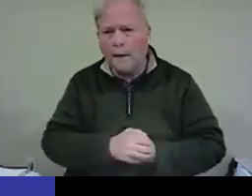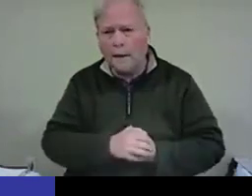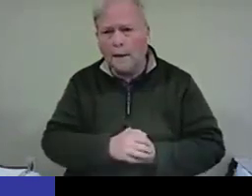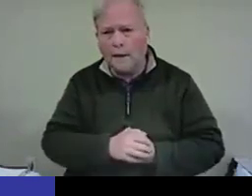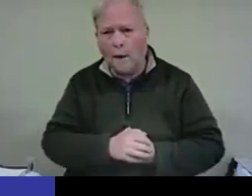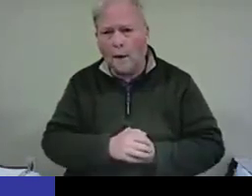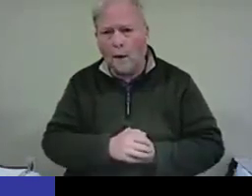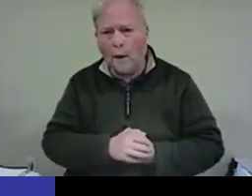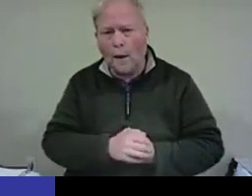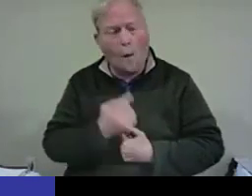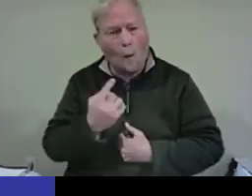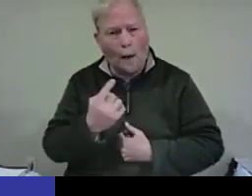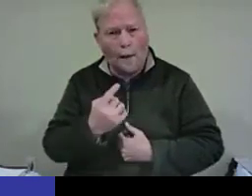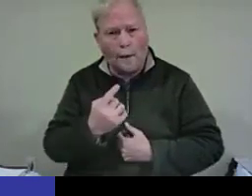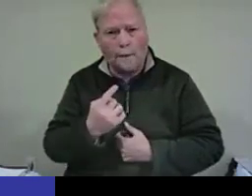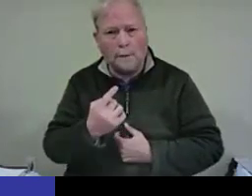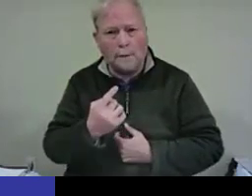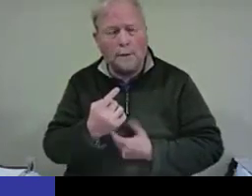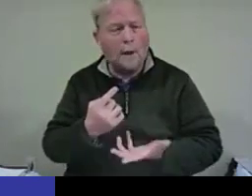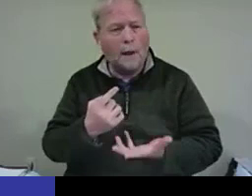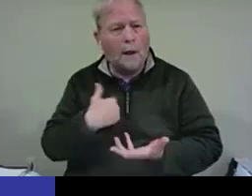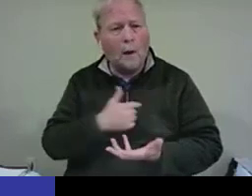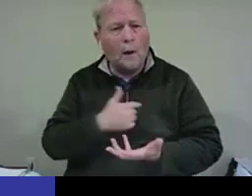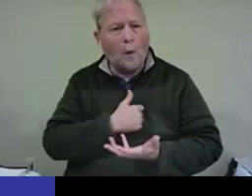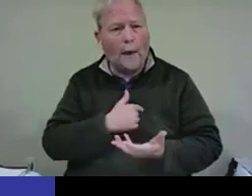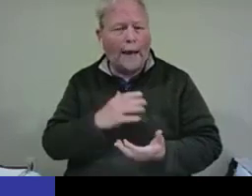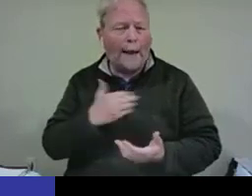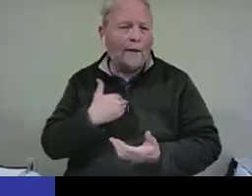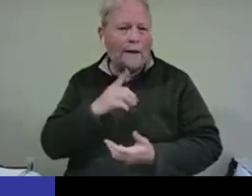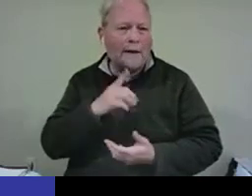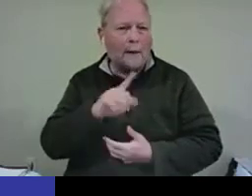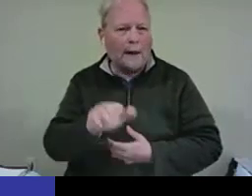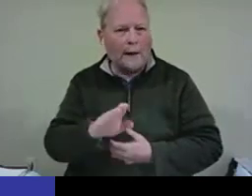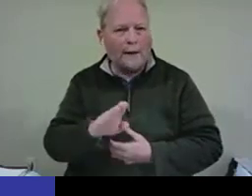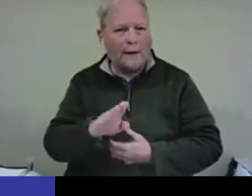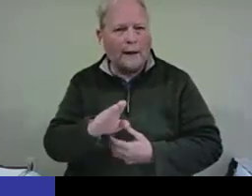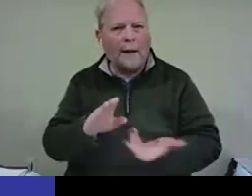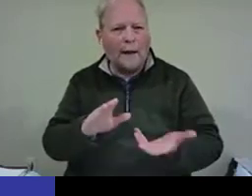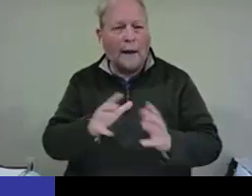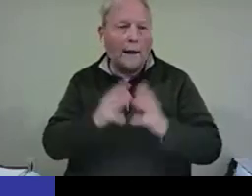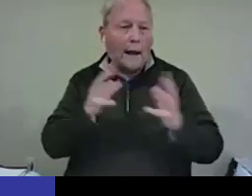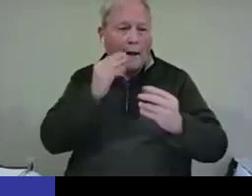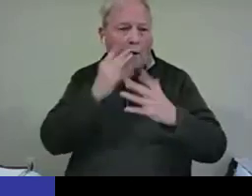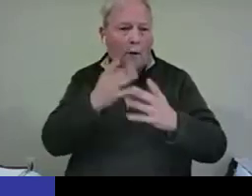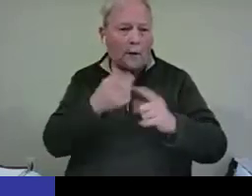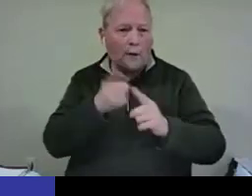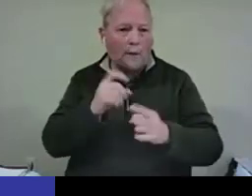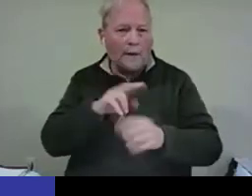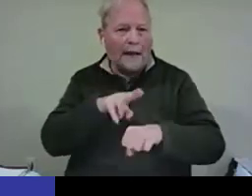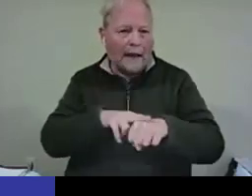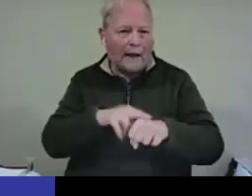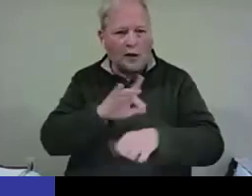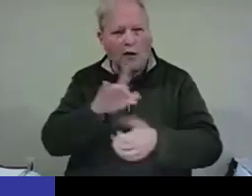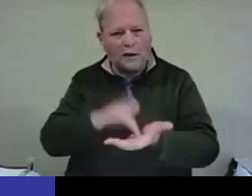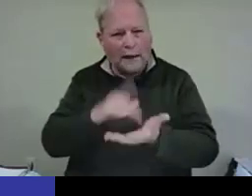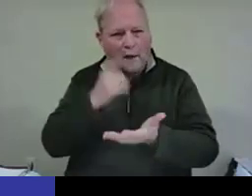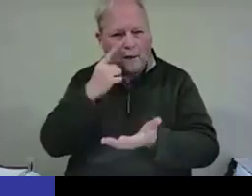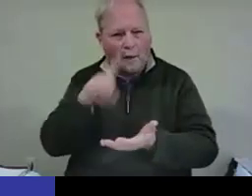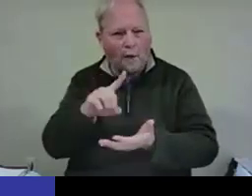That's something, there's a lot of resources on the National Center for Intensive Intervention that you'll see a link to on the next